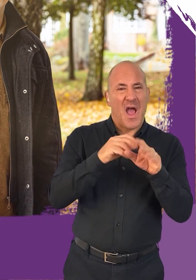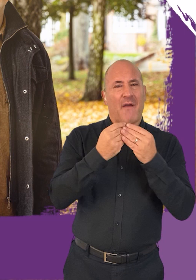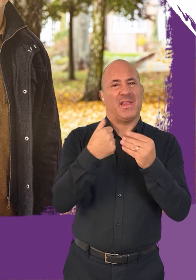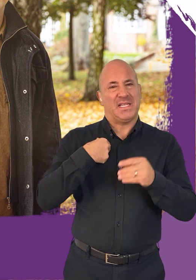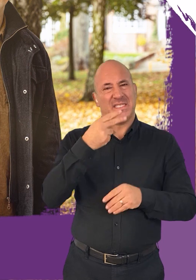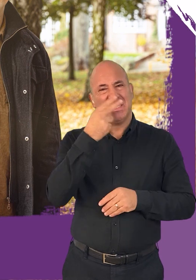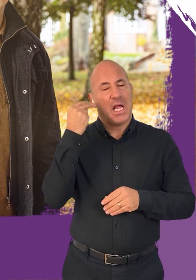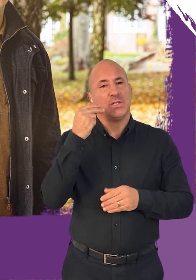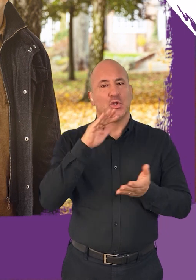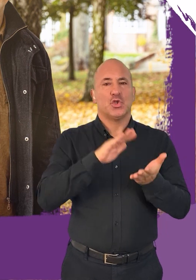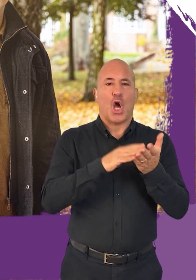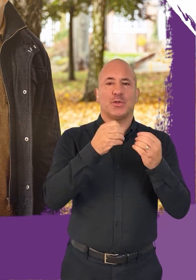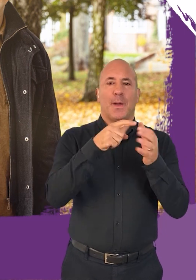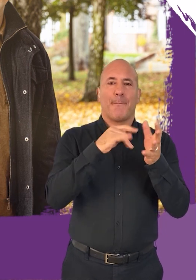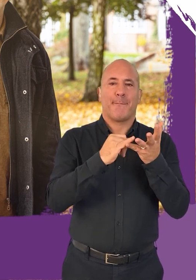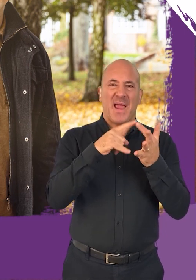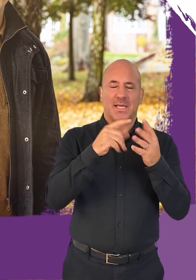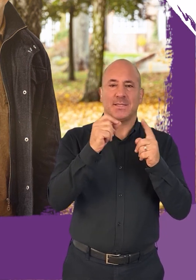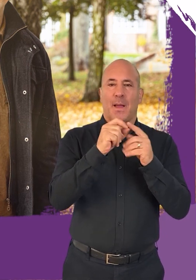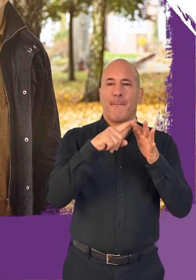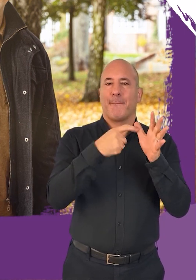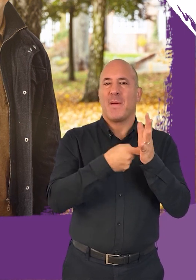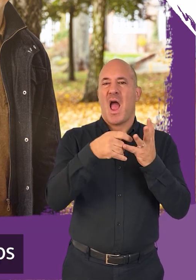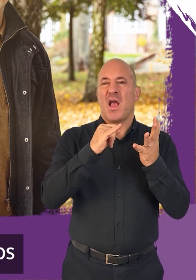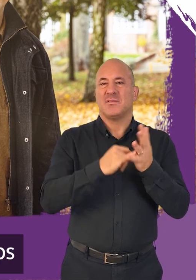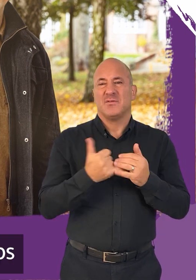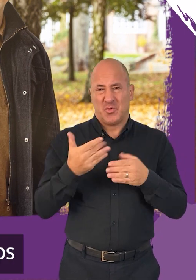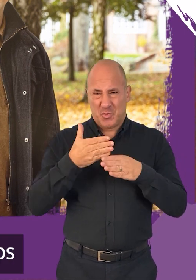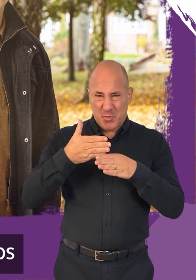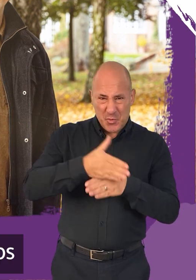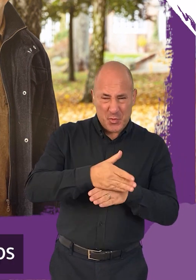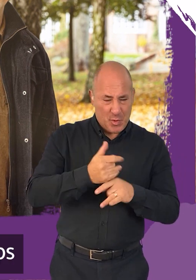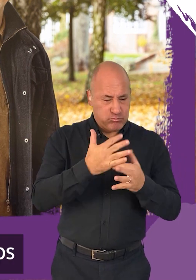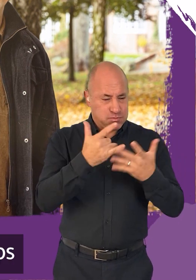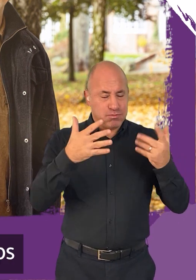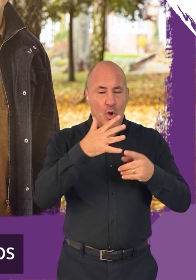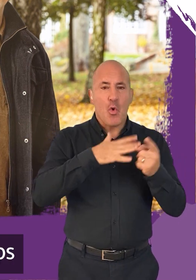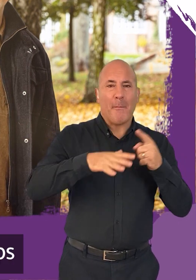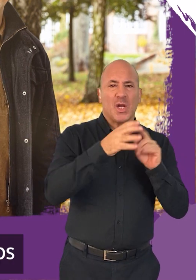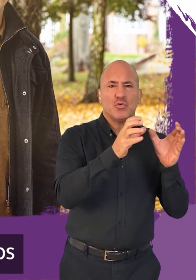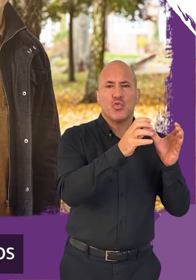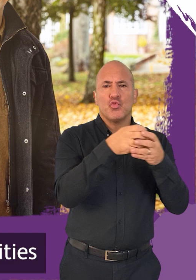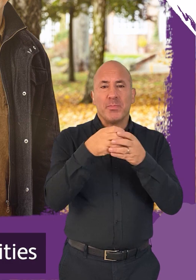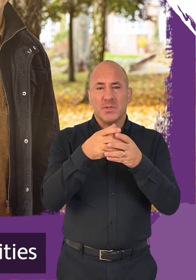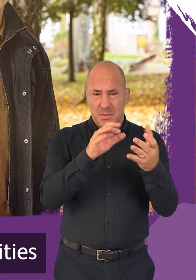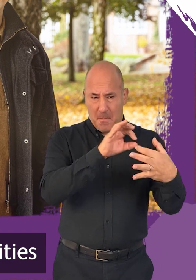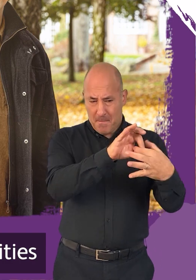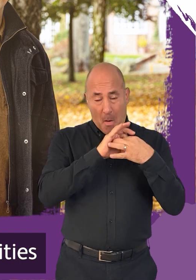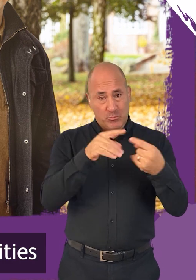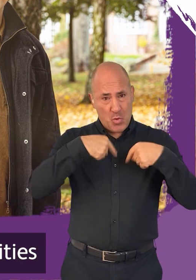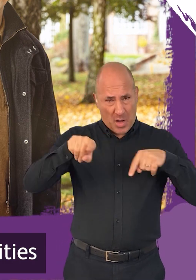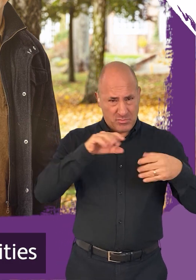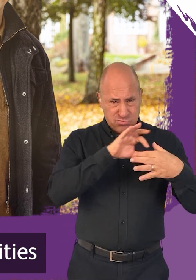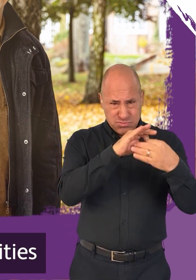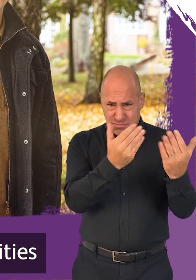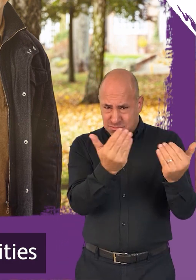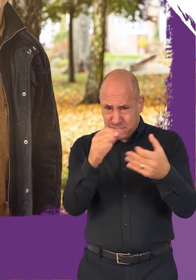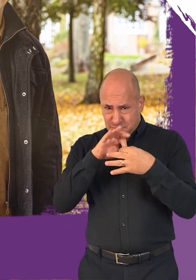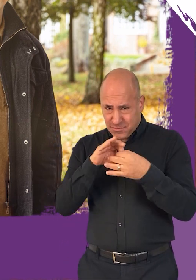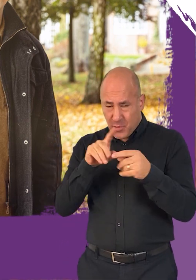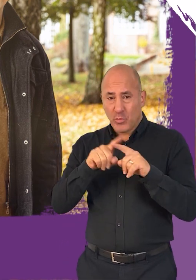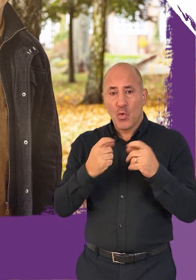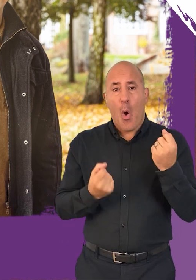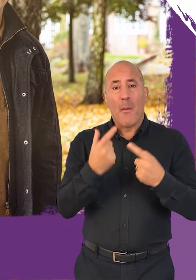work we do at Sense Touch-Based Pairs and has put a lot of effort into ensuring many community groups were connected to us and the